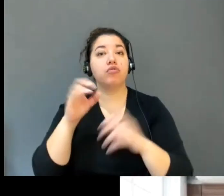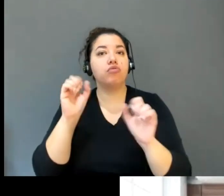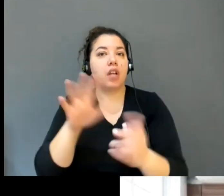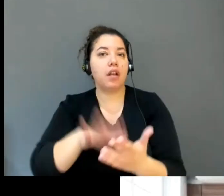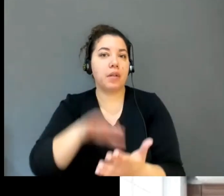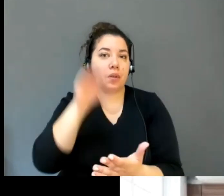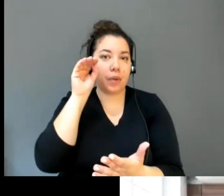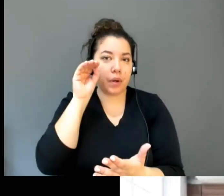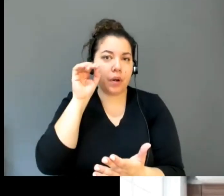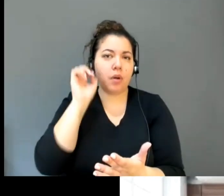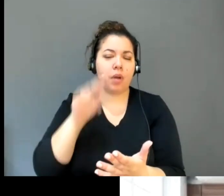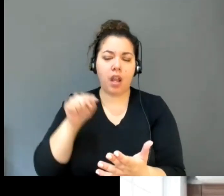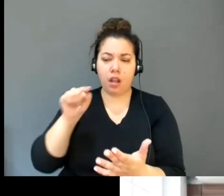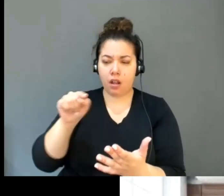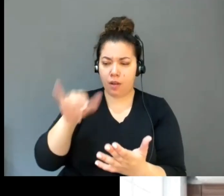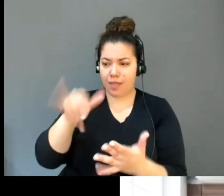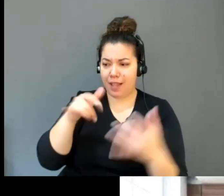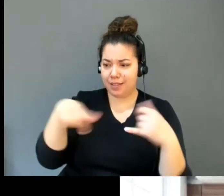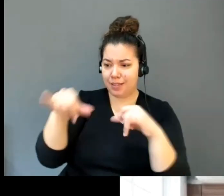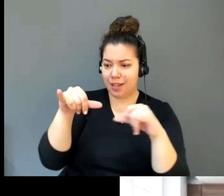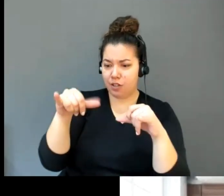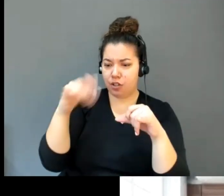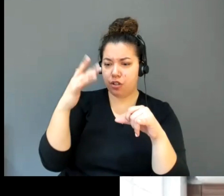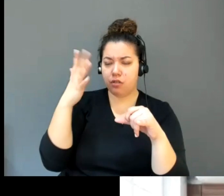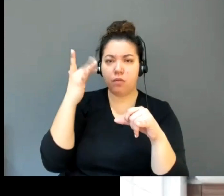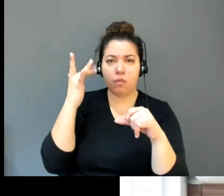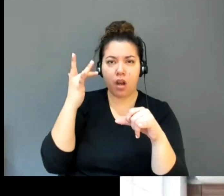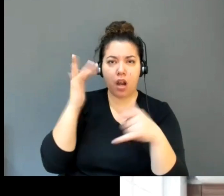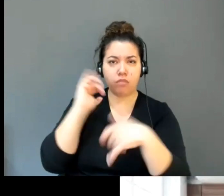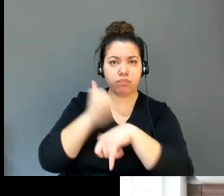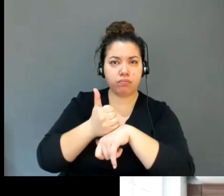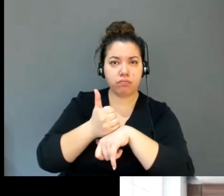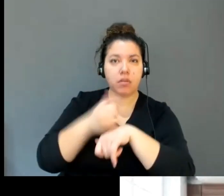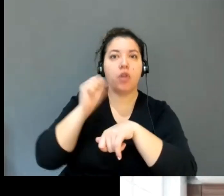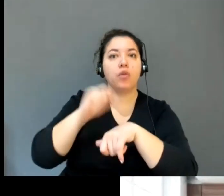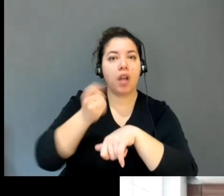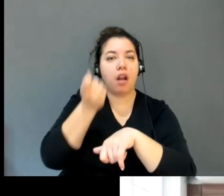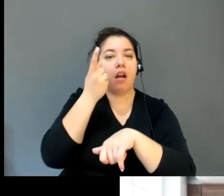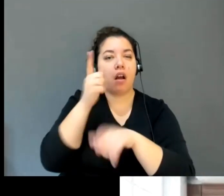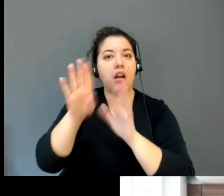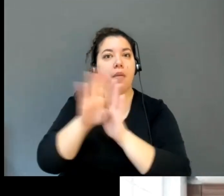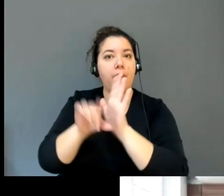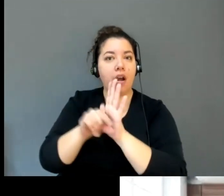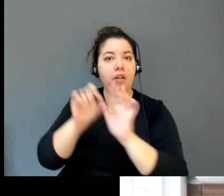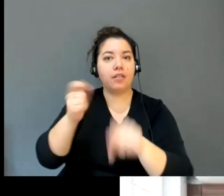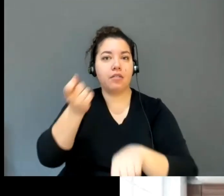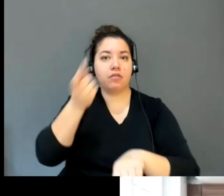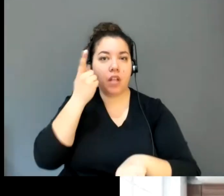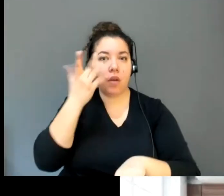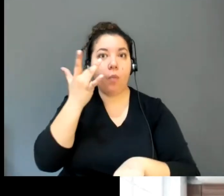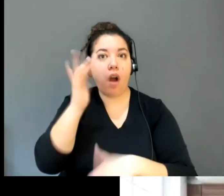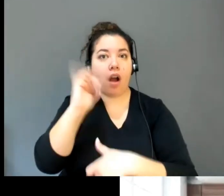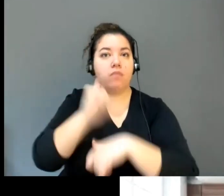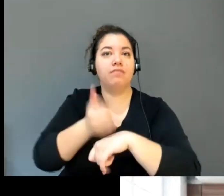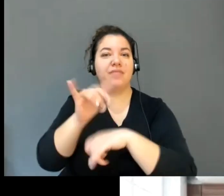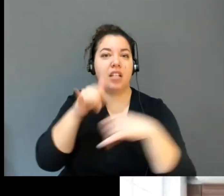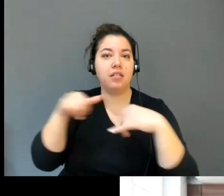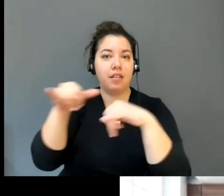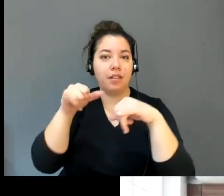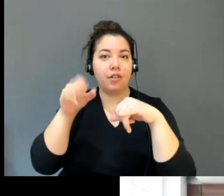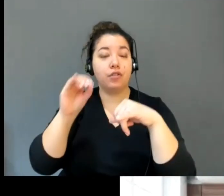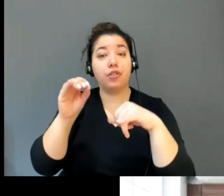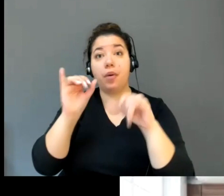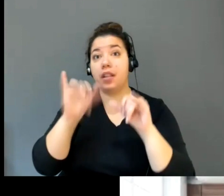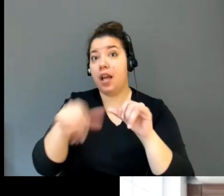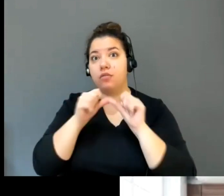they're recommending the solutions that they are. So it's a combination of things. It's an endless journey to learn that. Absolutely.